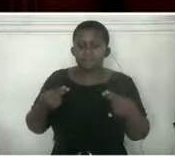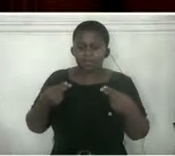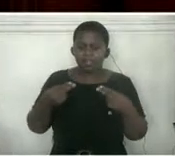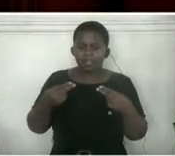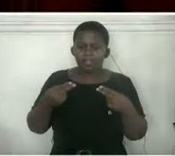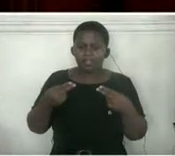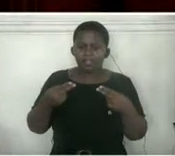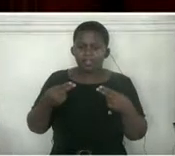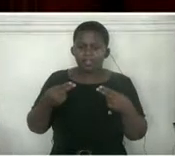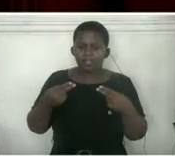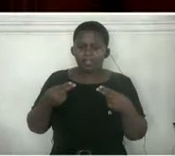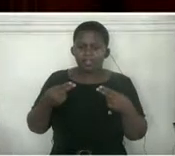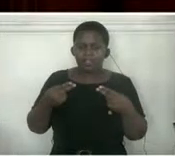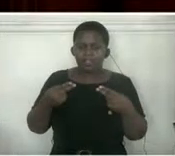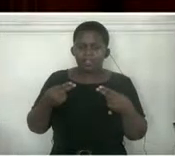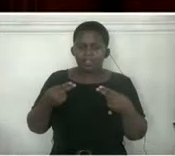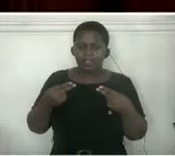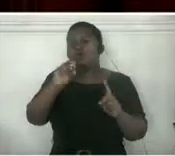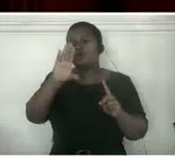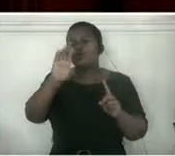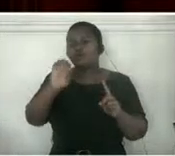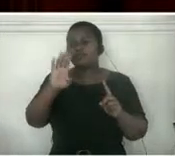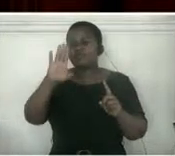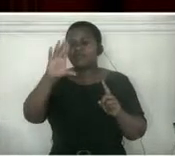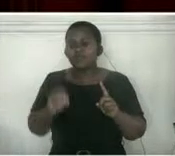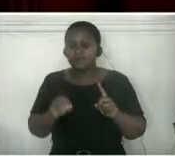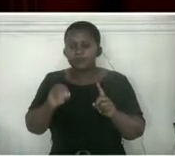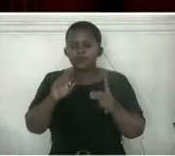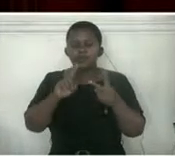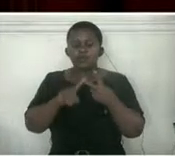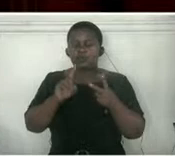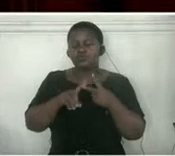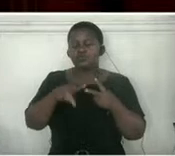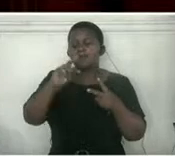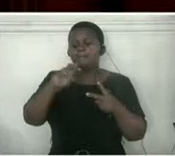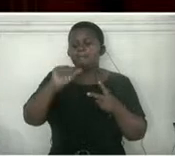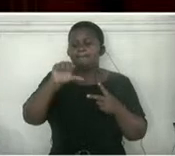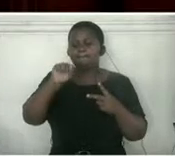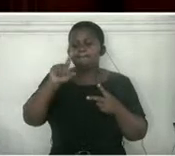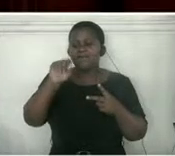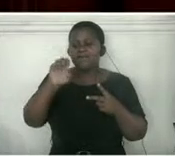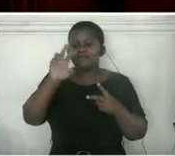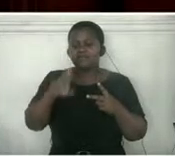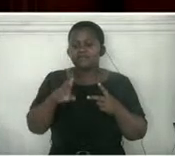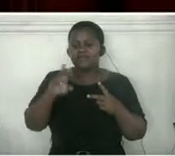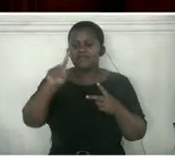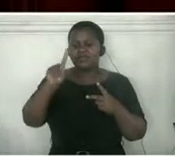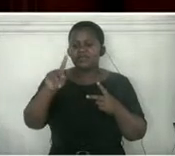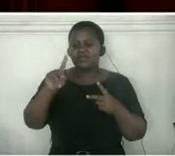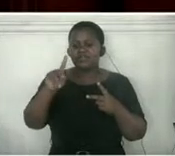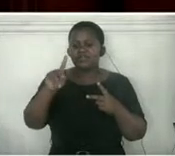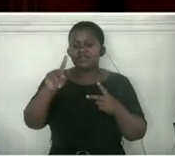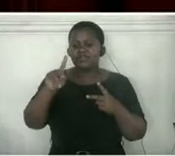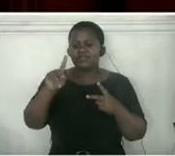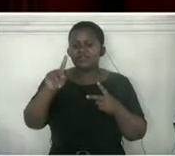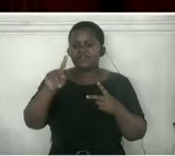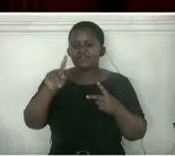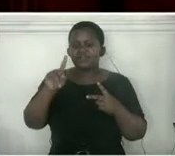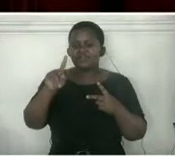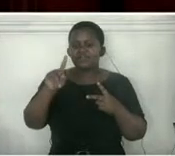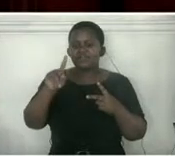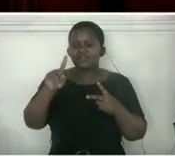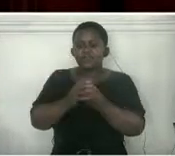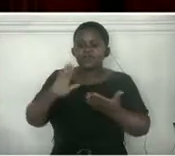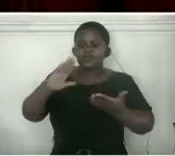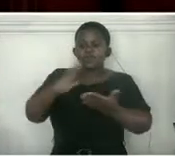Nomcebo Zikode and Master KG from Limpopo are taking the world by storm with their